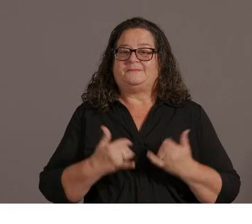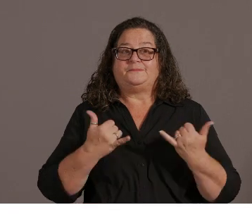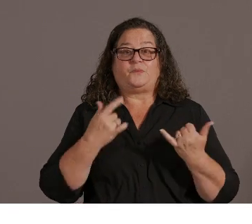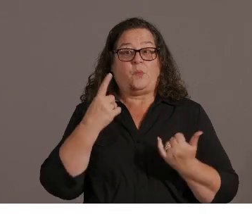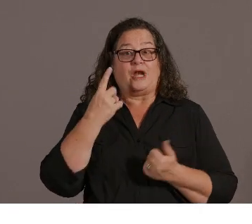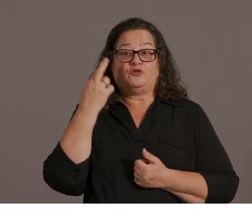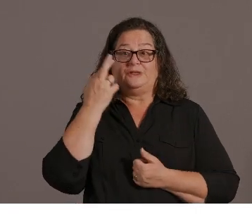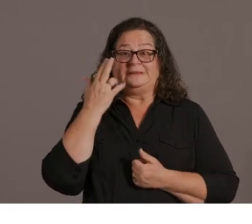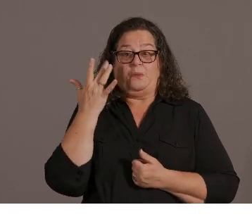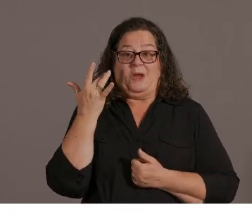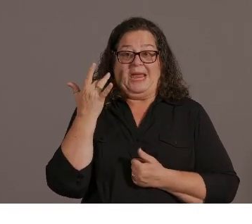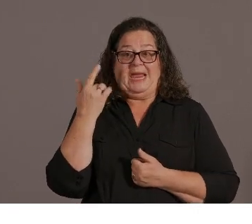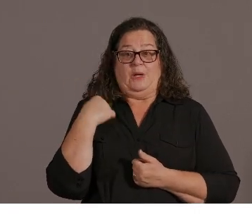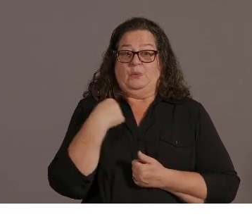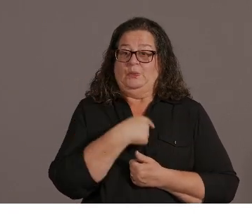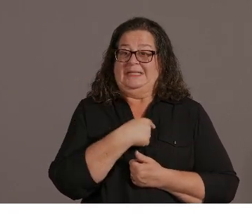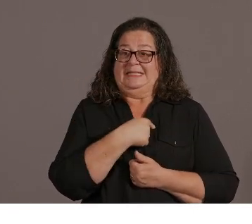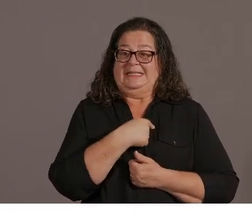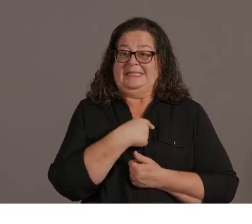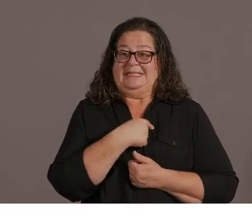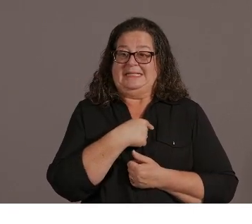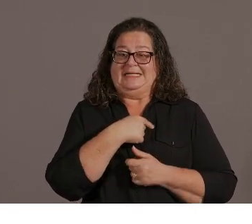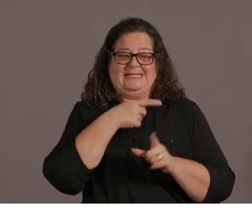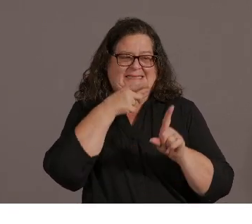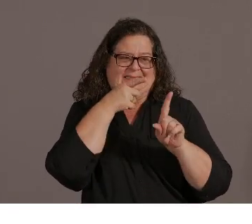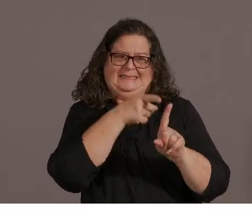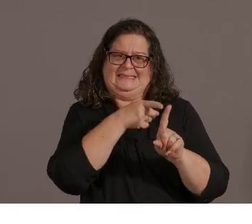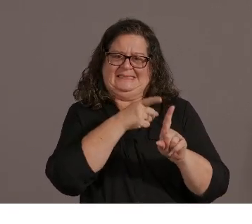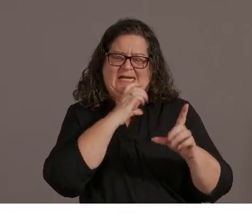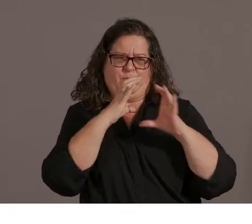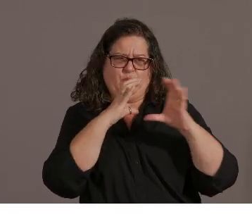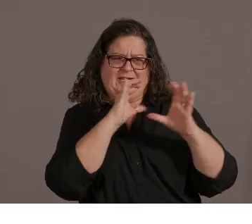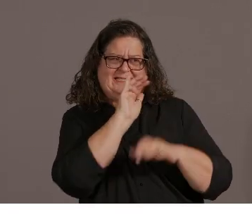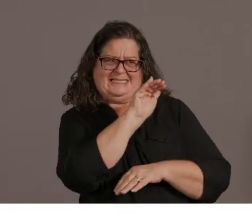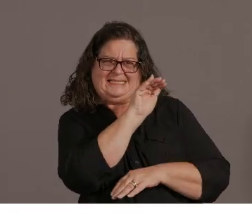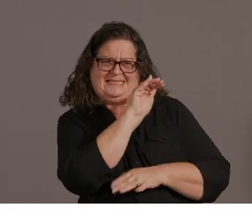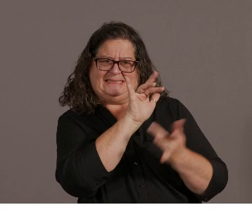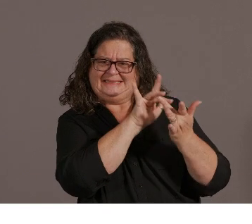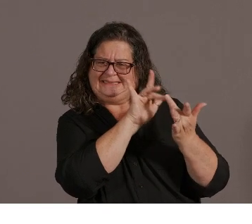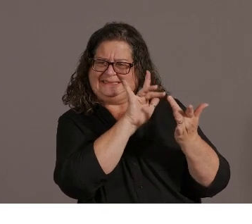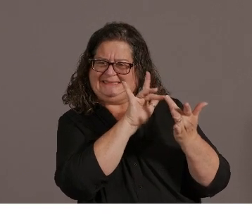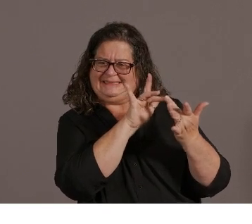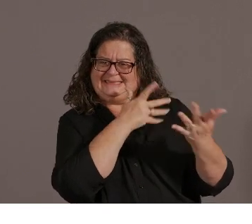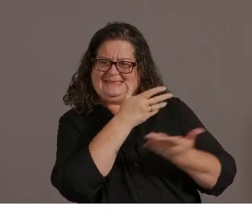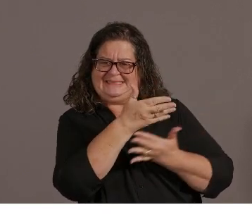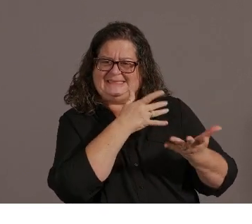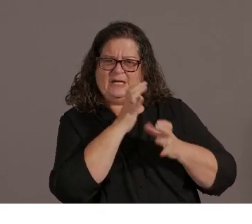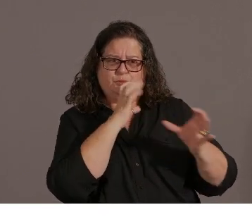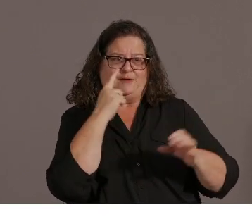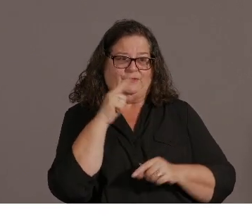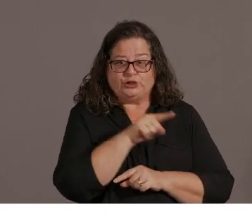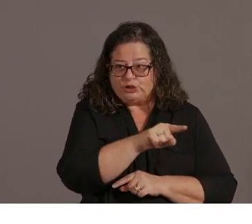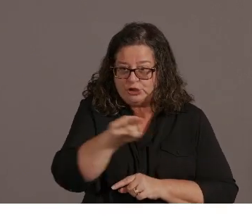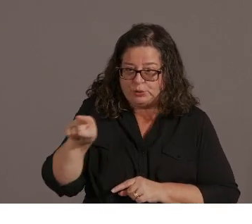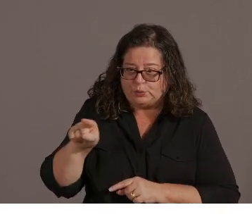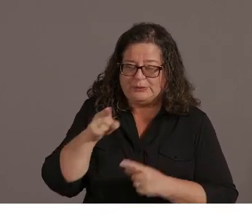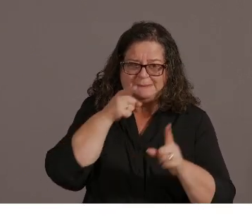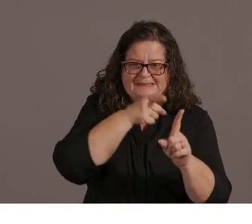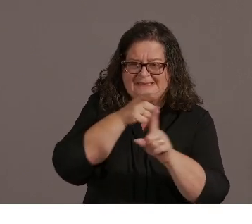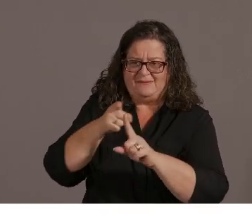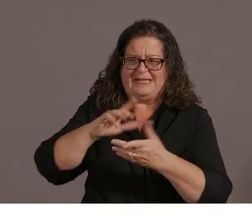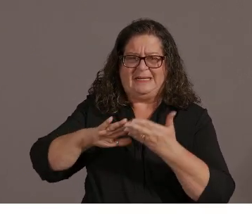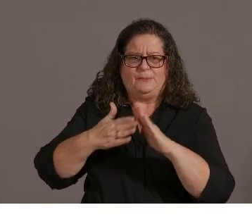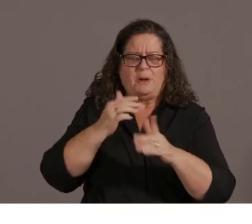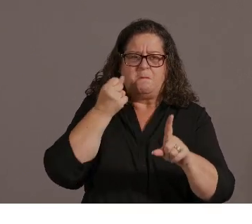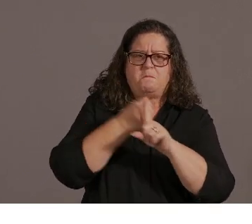targeted communications and the outreach that our county health departments have been doing to some of our most impacted zip